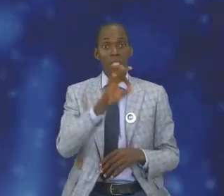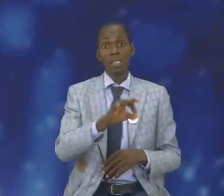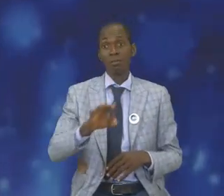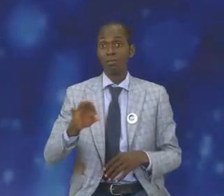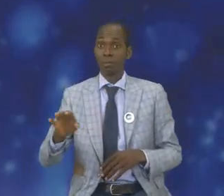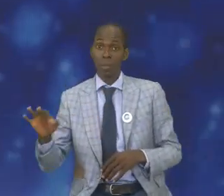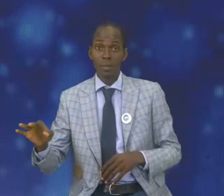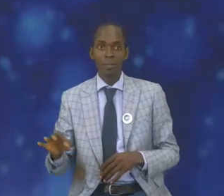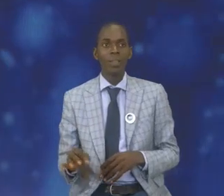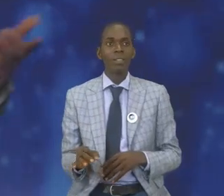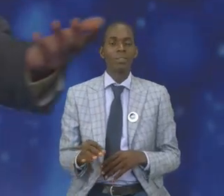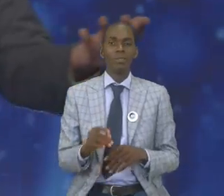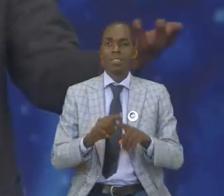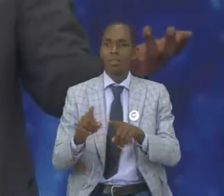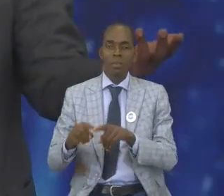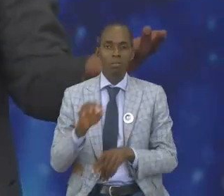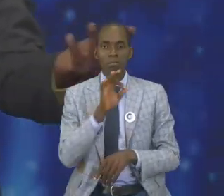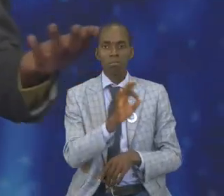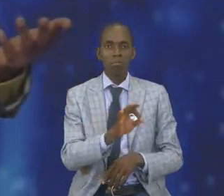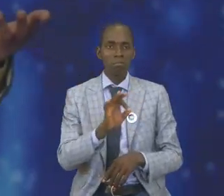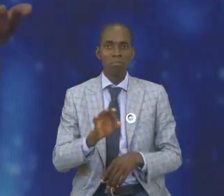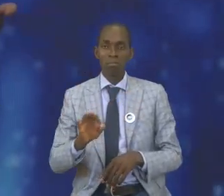the sackbut, and the